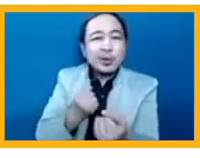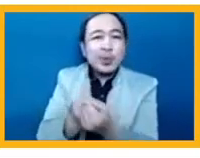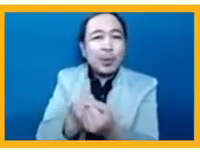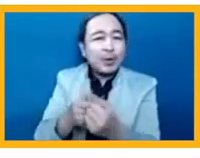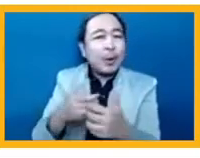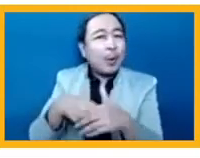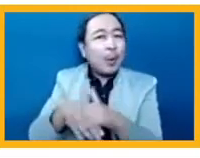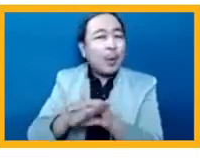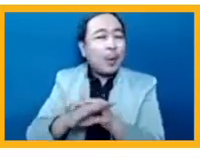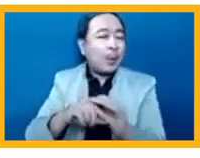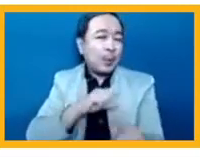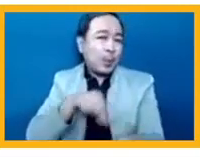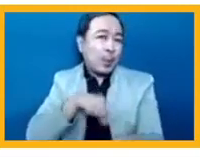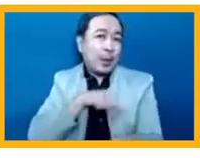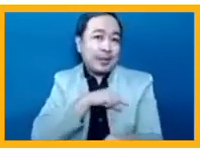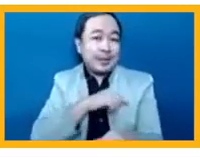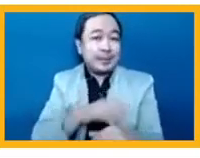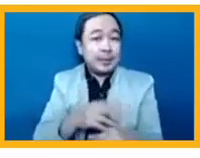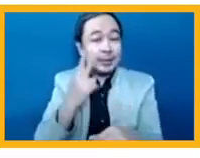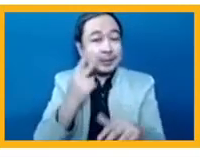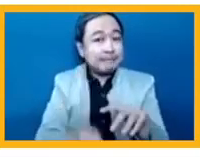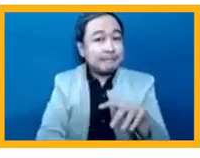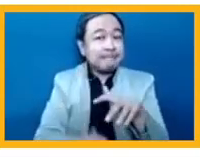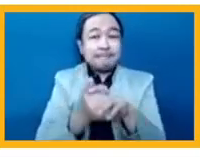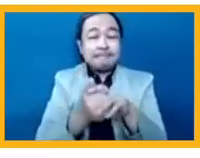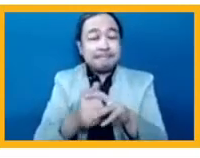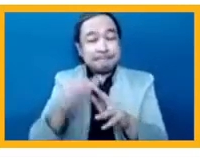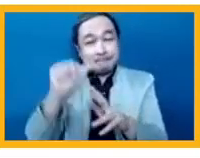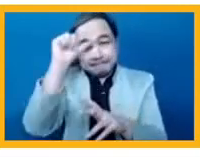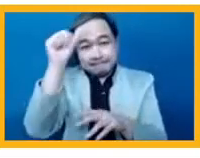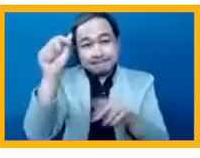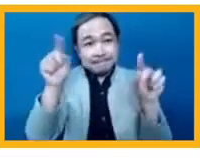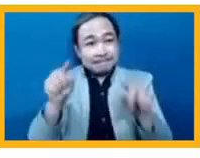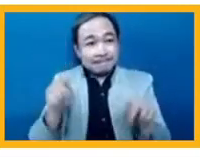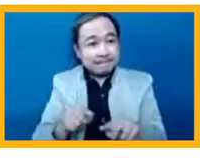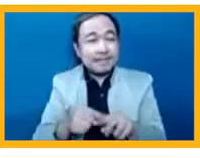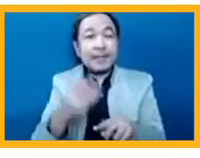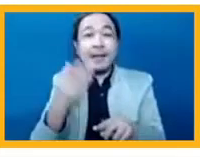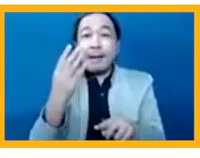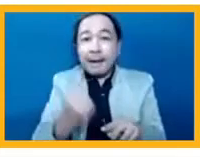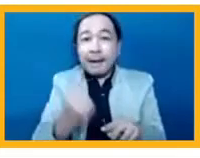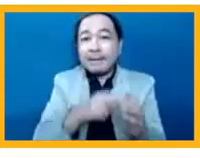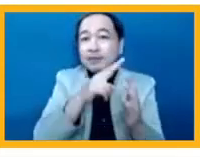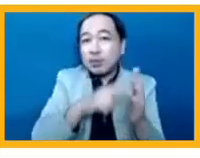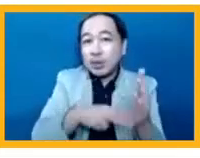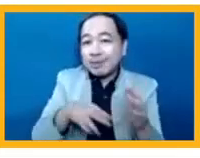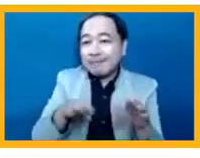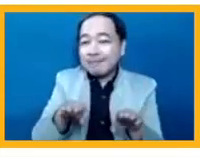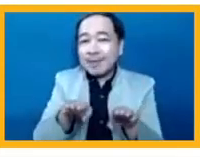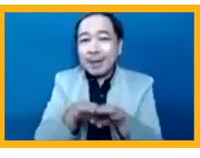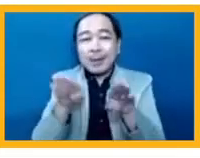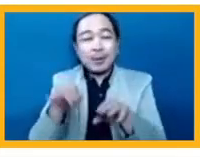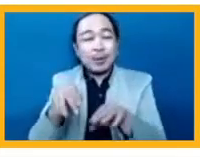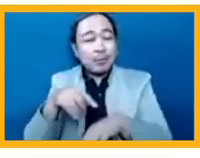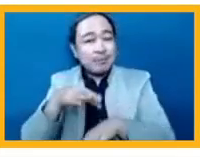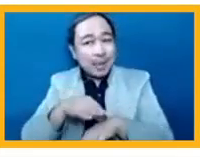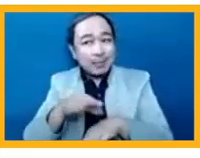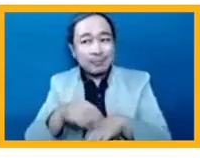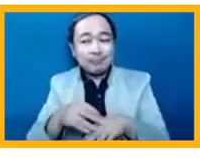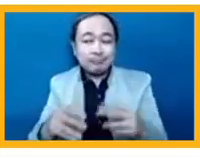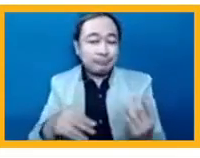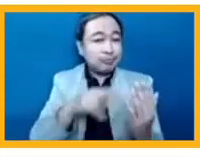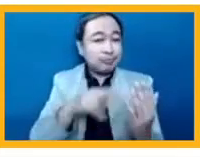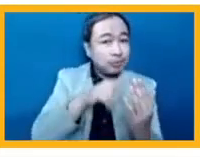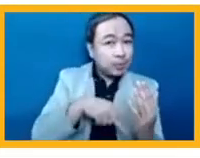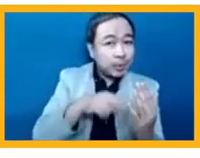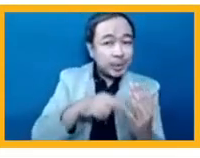this emerged from India. Google's Read-Along, an app-based solution, can operate seamlessly without the internet when a variety of stories